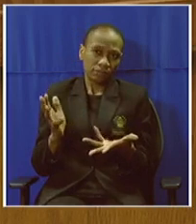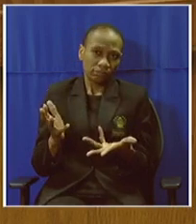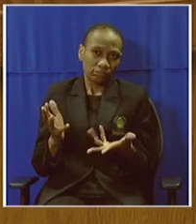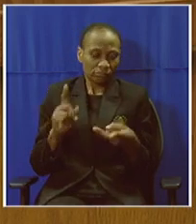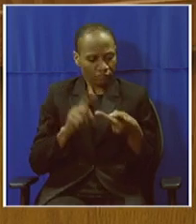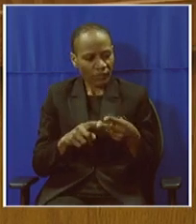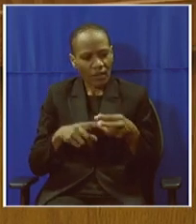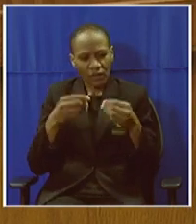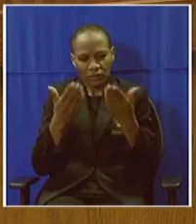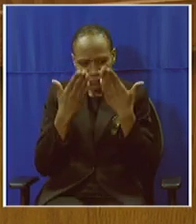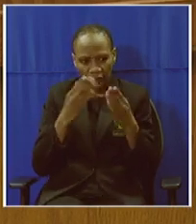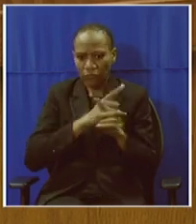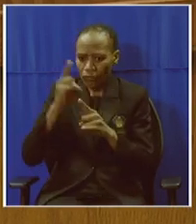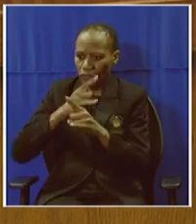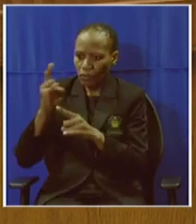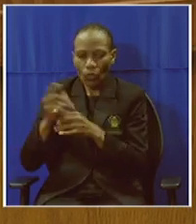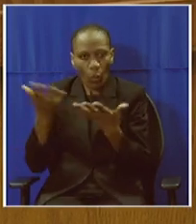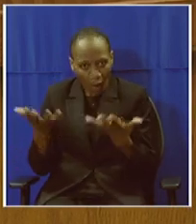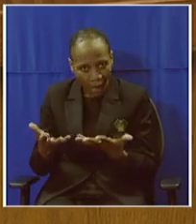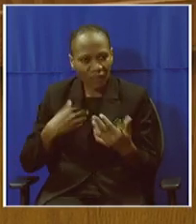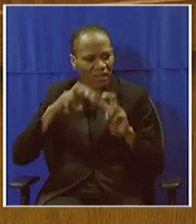and passed, of course,